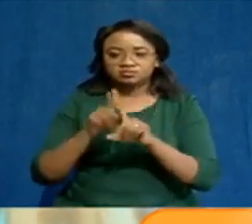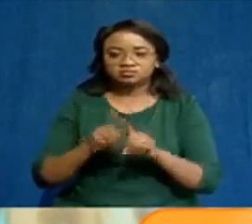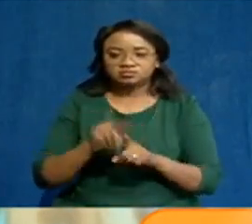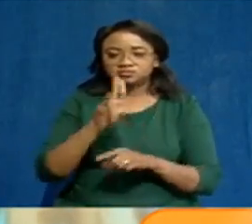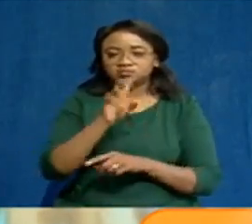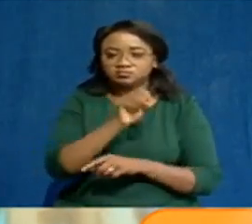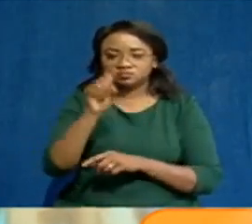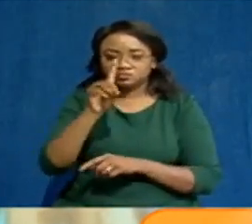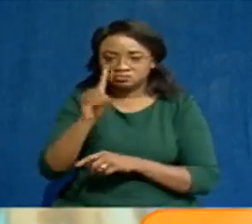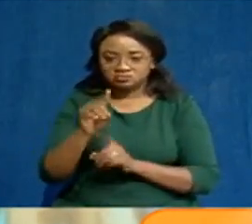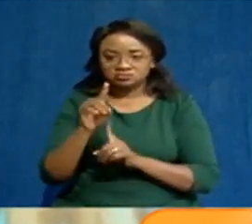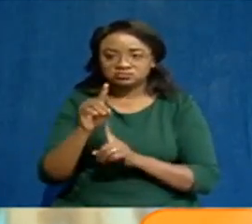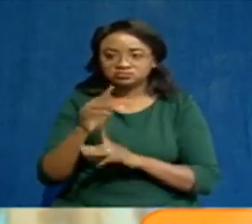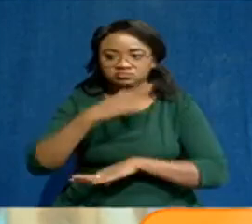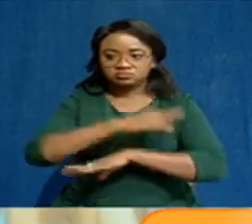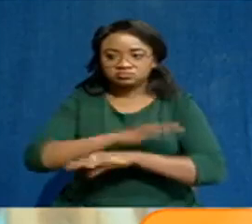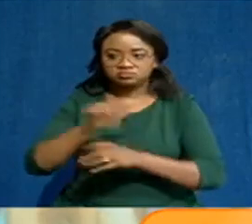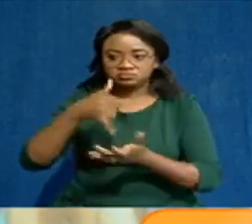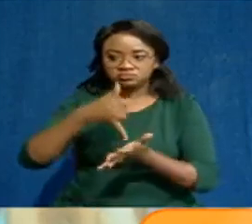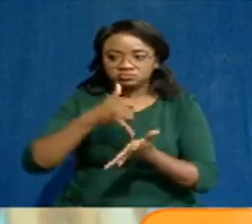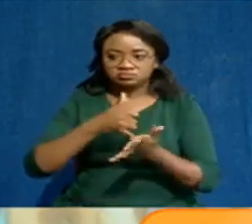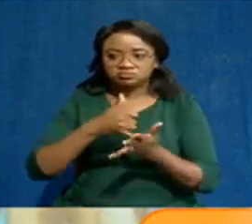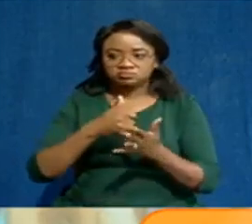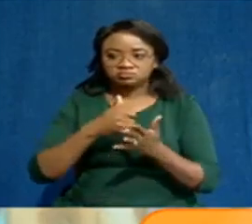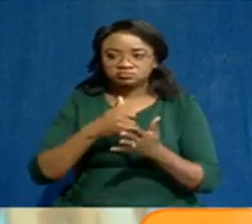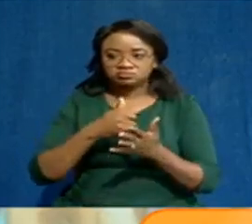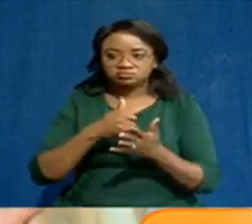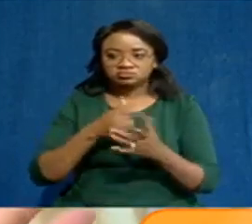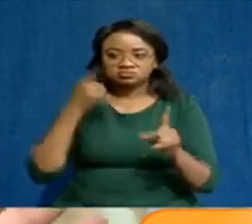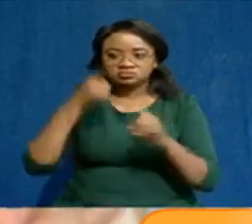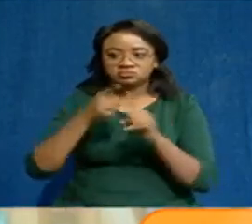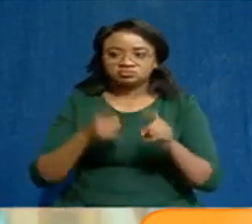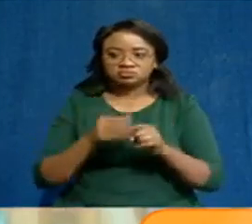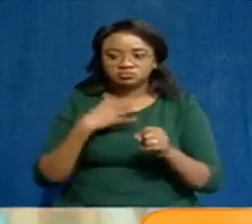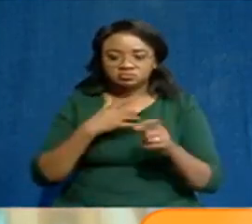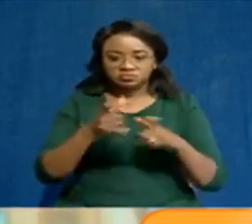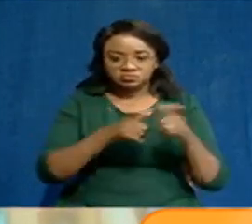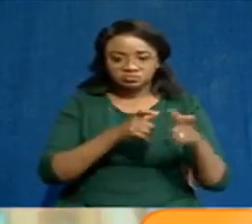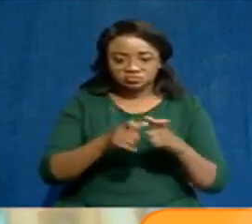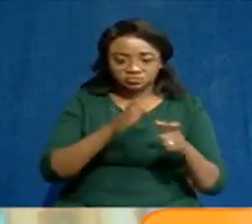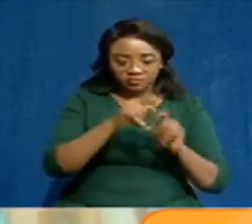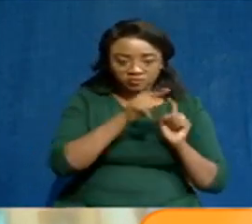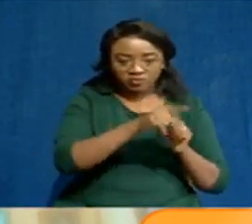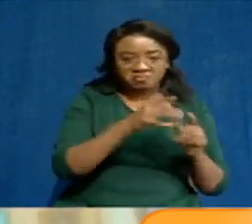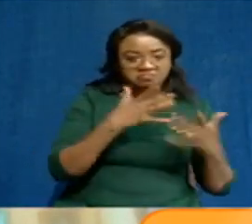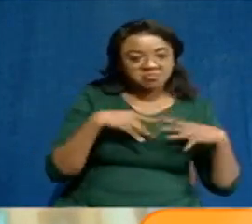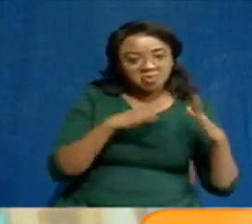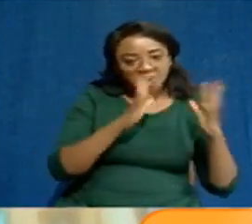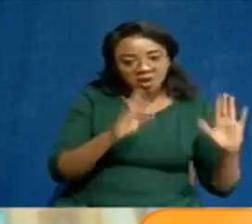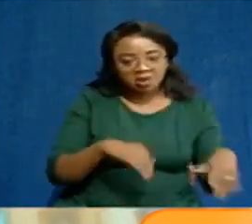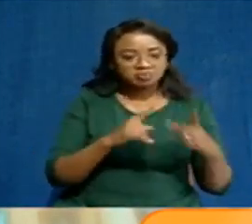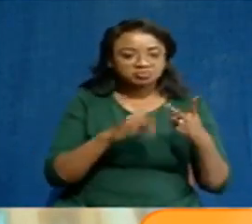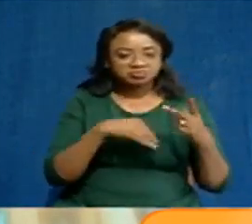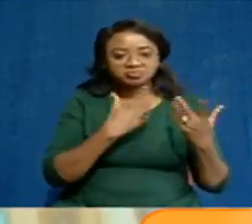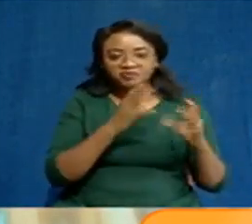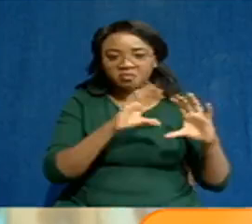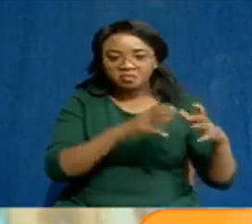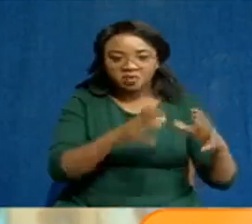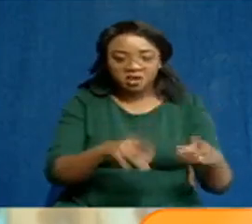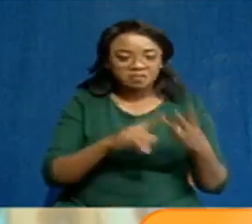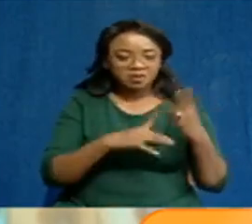which is integrated into the app, to streamline waste from the source, which could be from residential homes, from corporates,